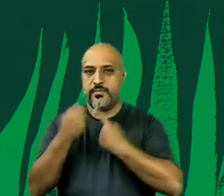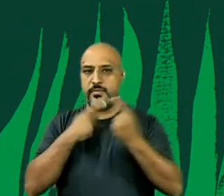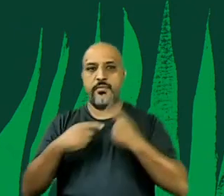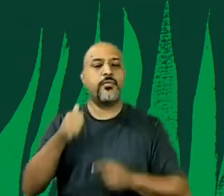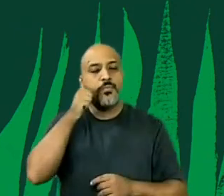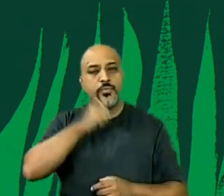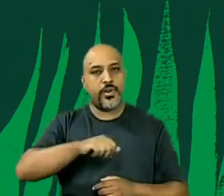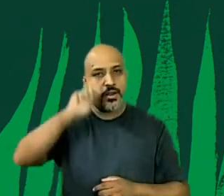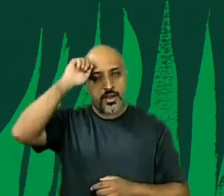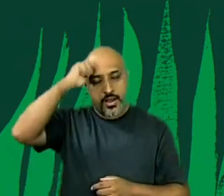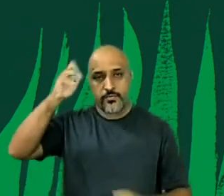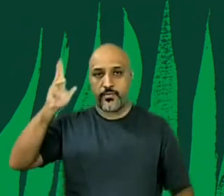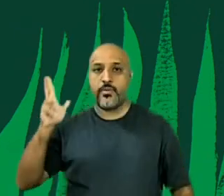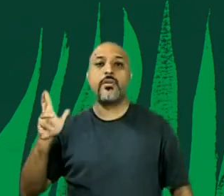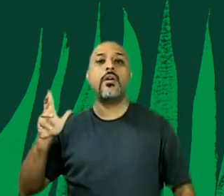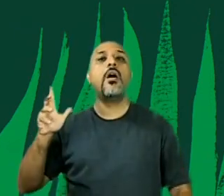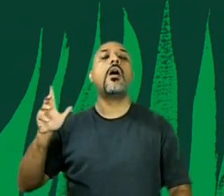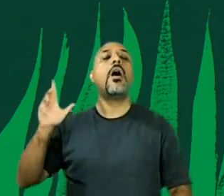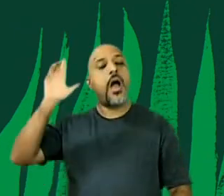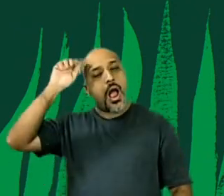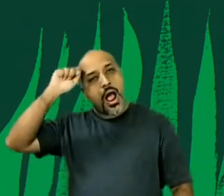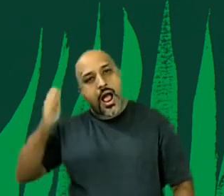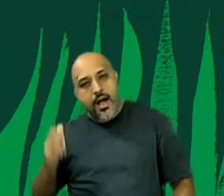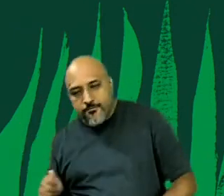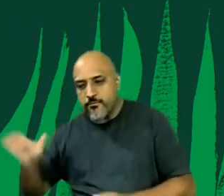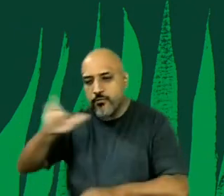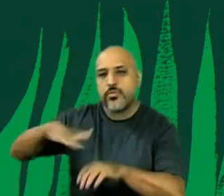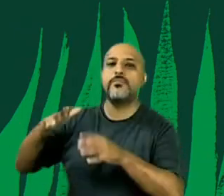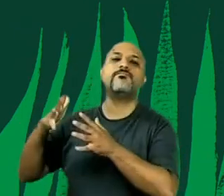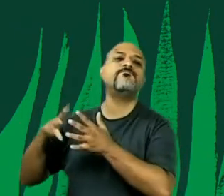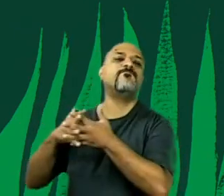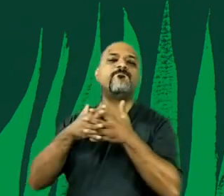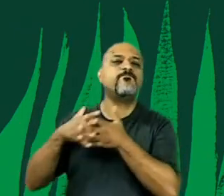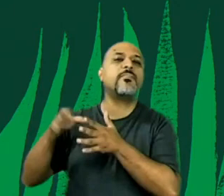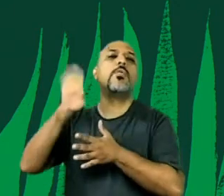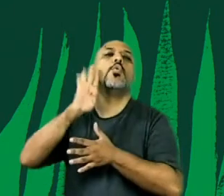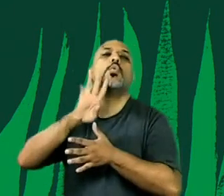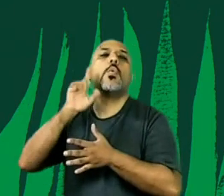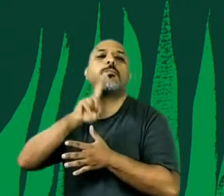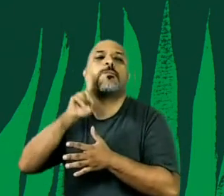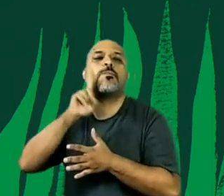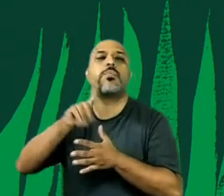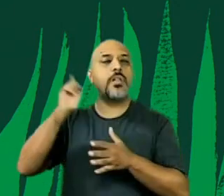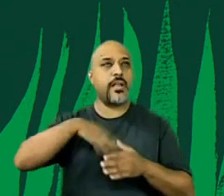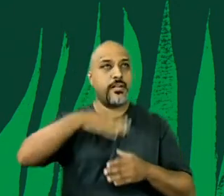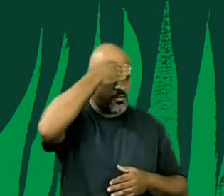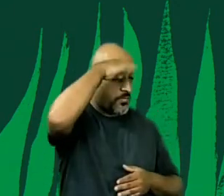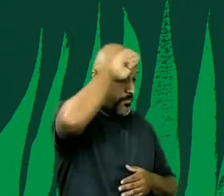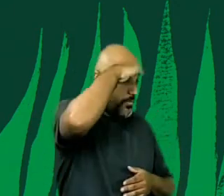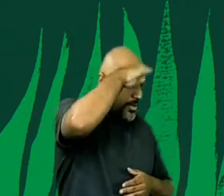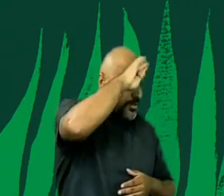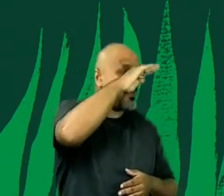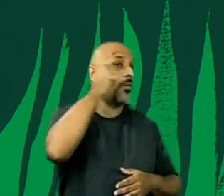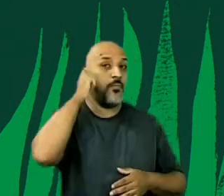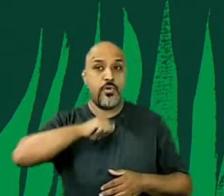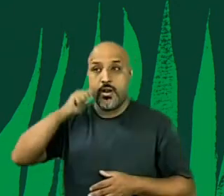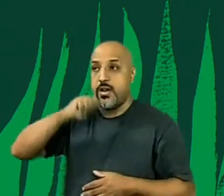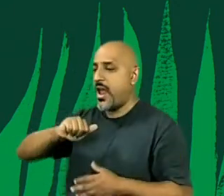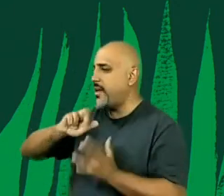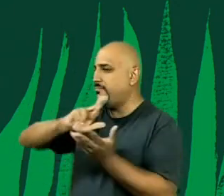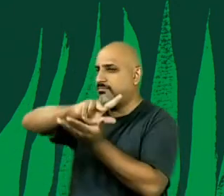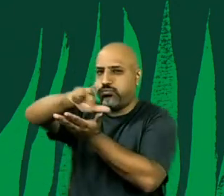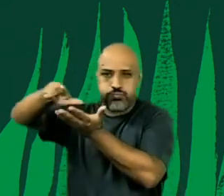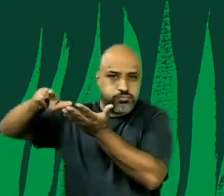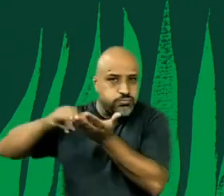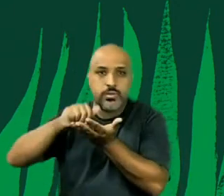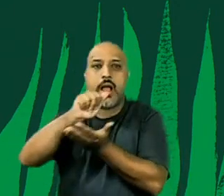with African-American women and with women from the Caribbean and Cuban women and African women